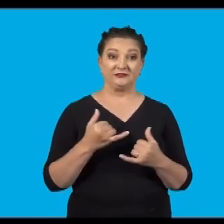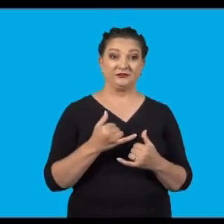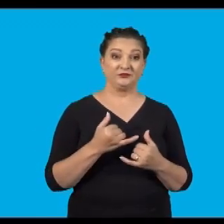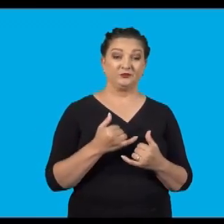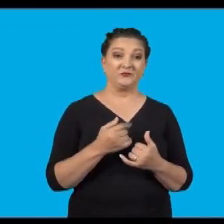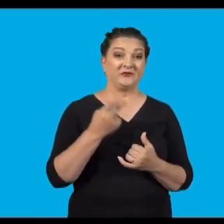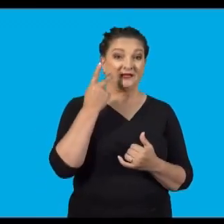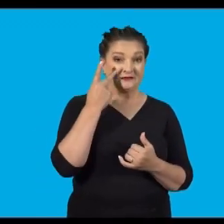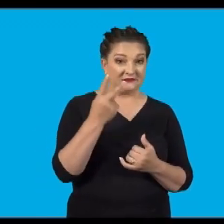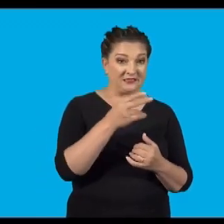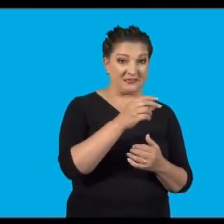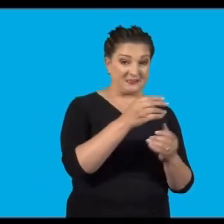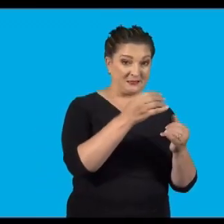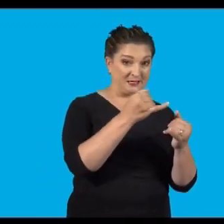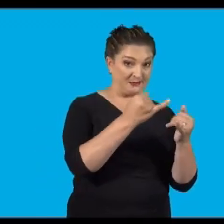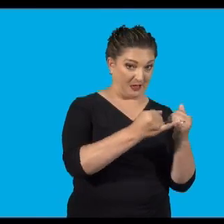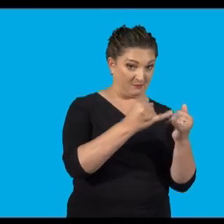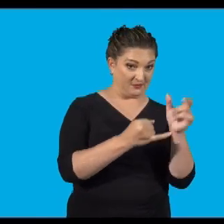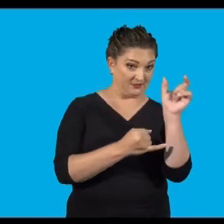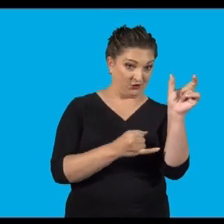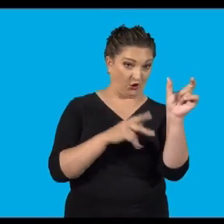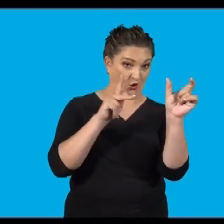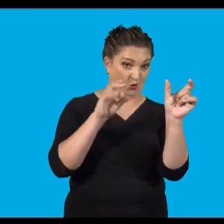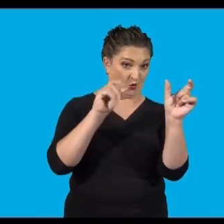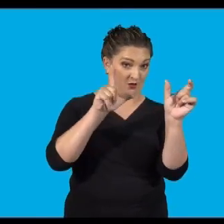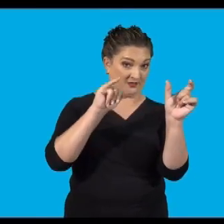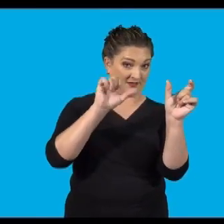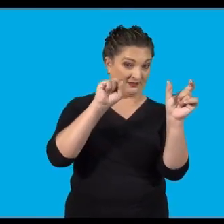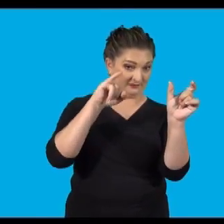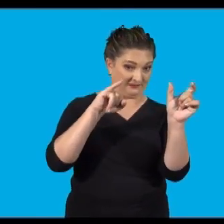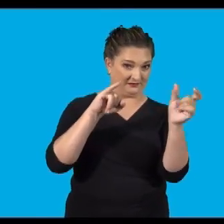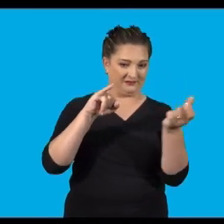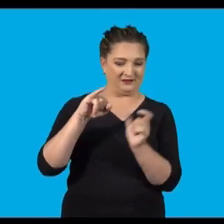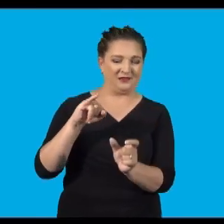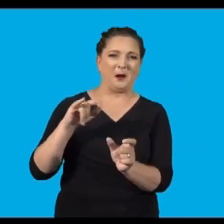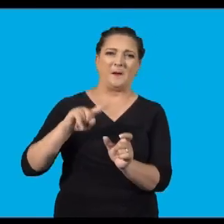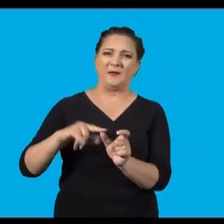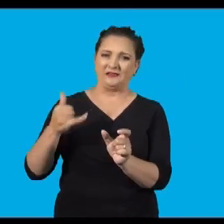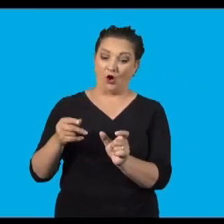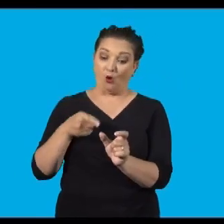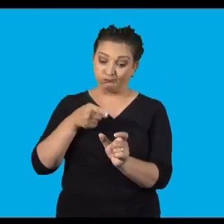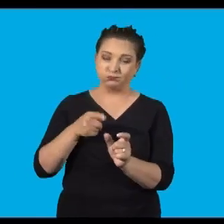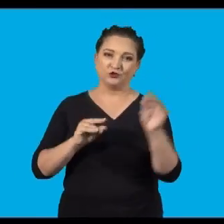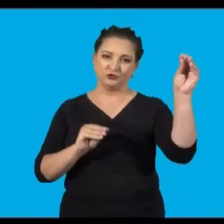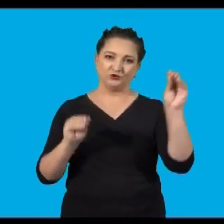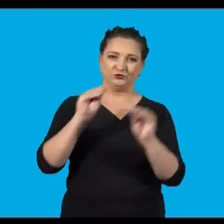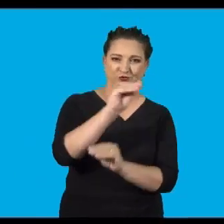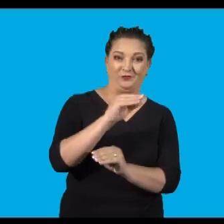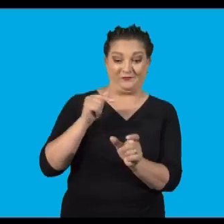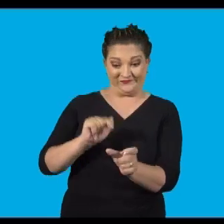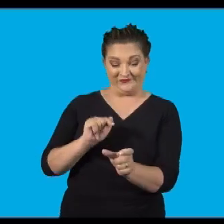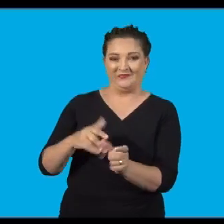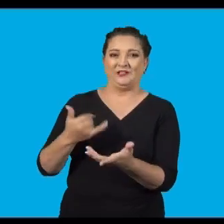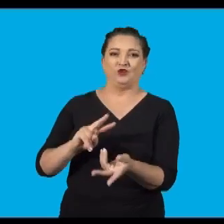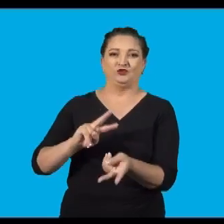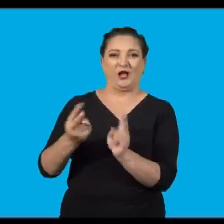case, it's the subject, but in this case, when we're changing it, it becomes the object of the